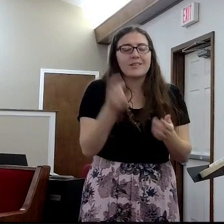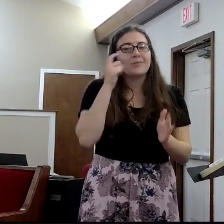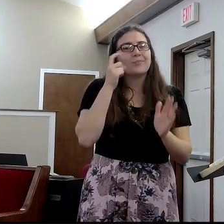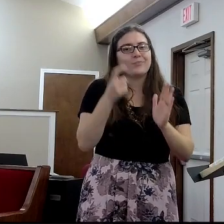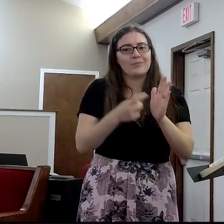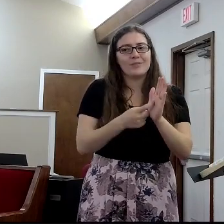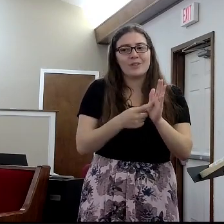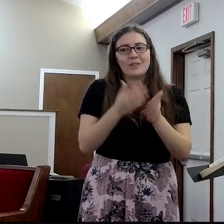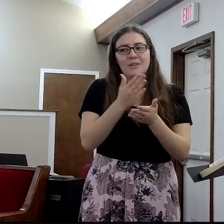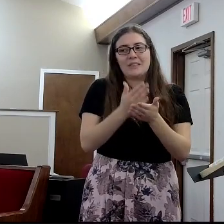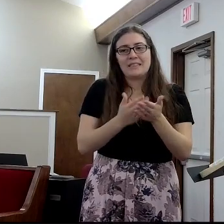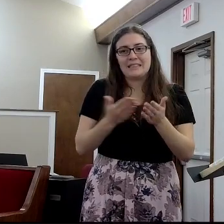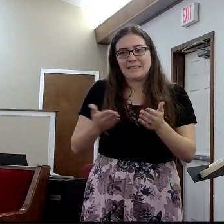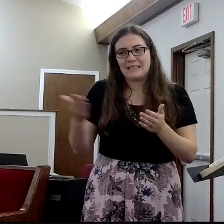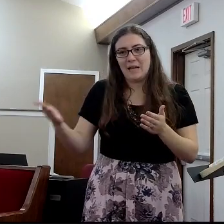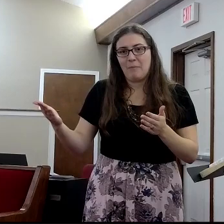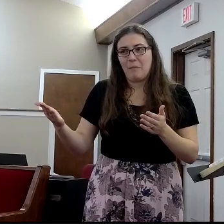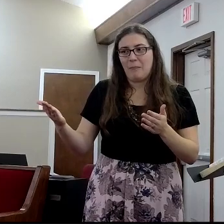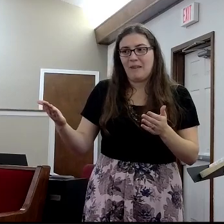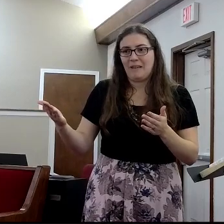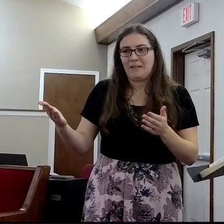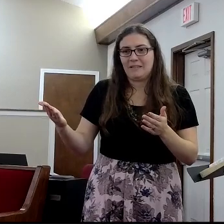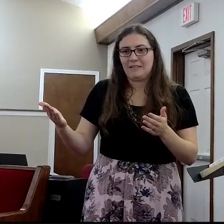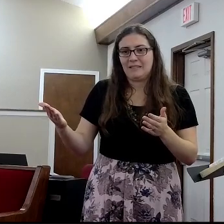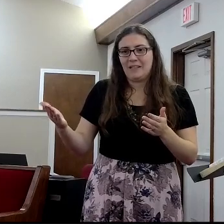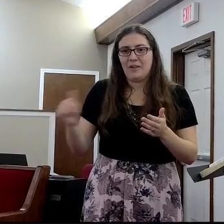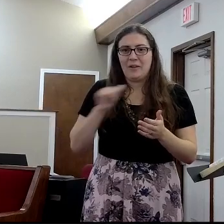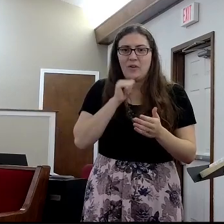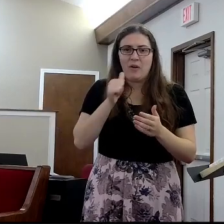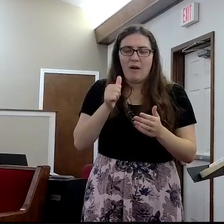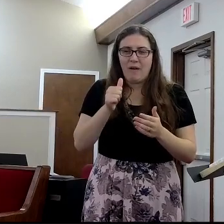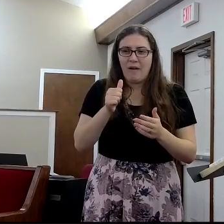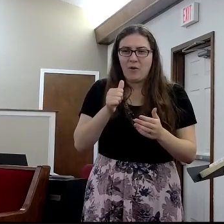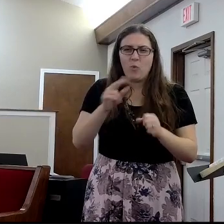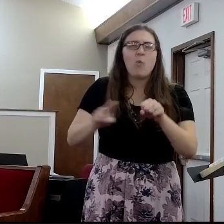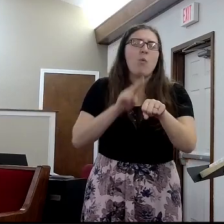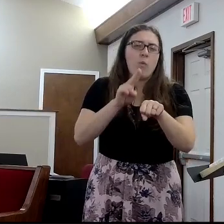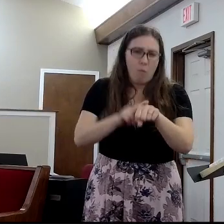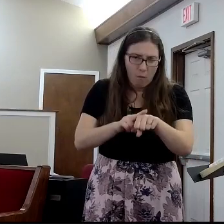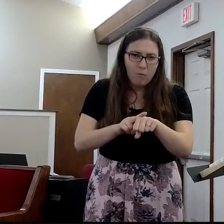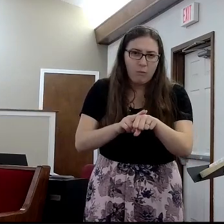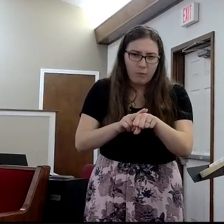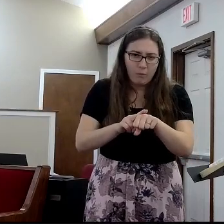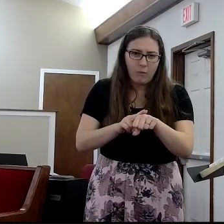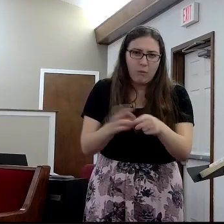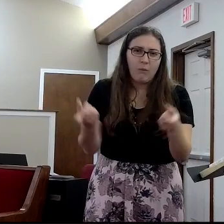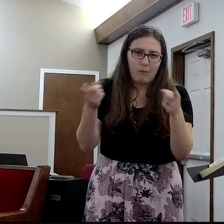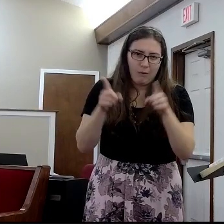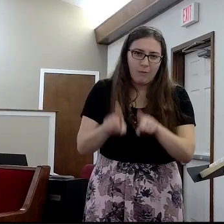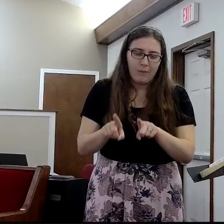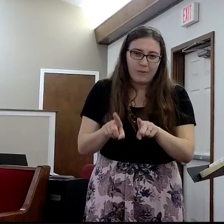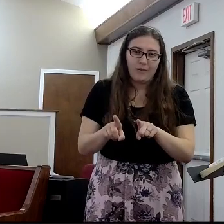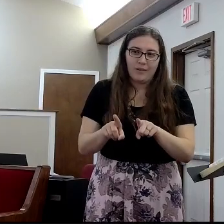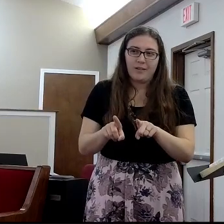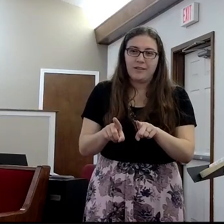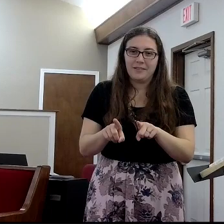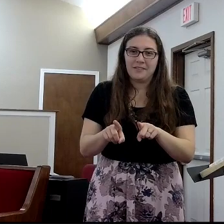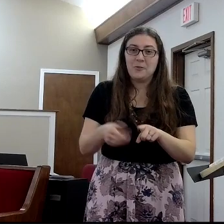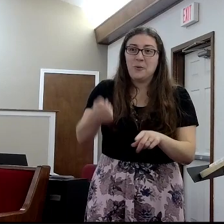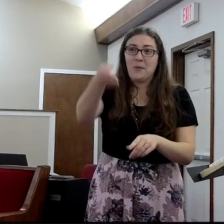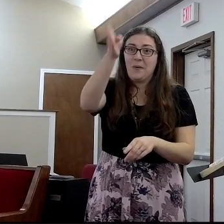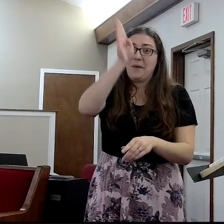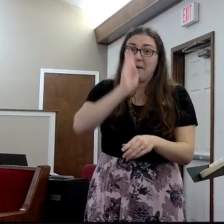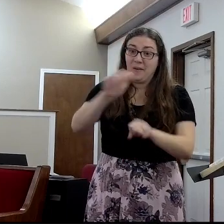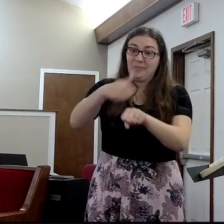point, they clearly see that there's something a little bit supernatural. I hesitate to use that term, because in our day and age, that could be taken out of